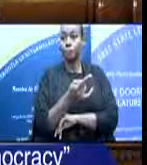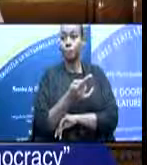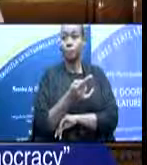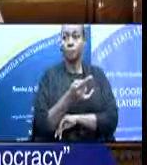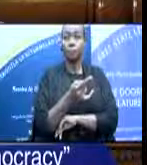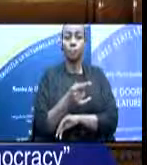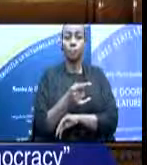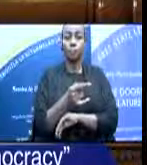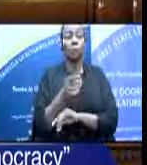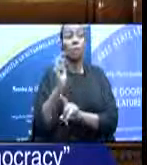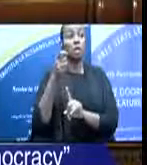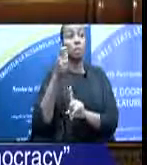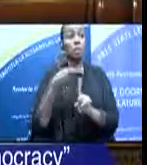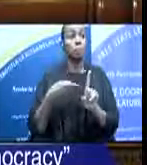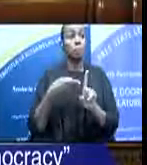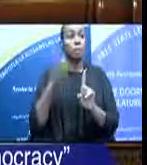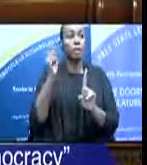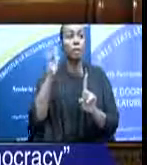Honourable Speaker,